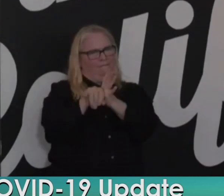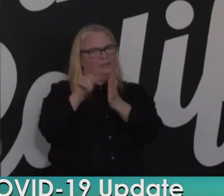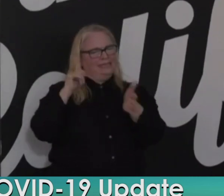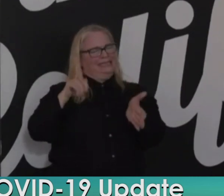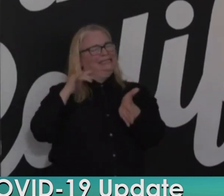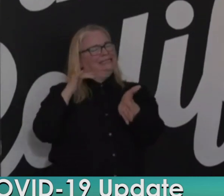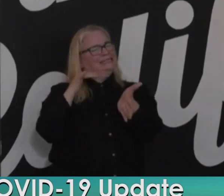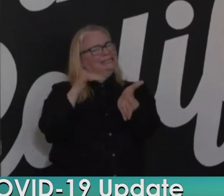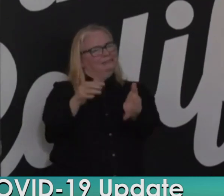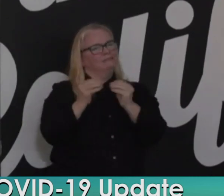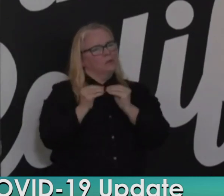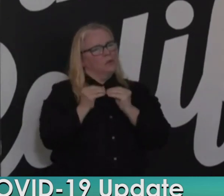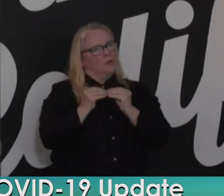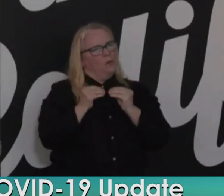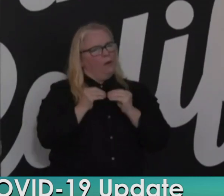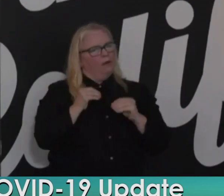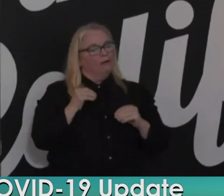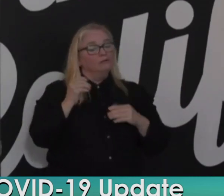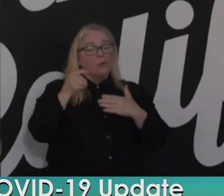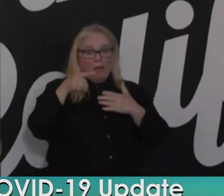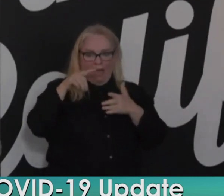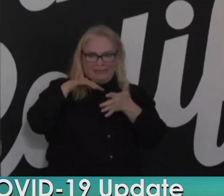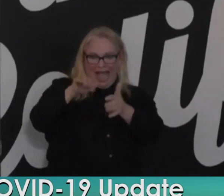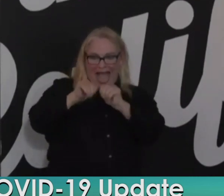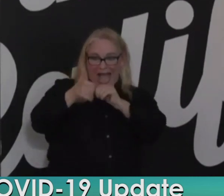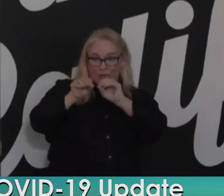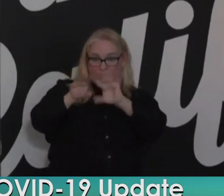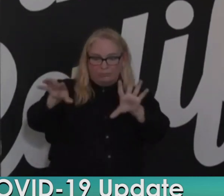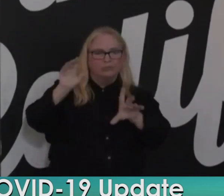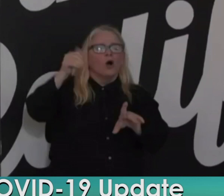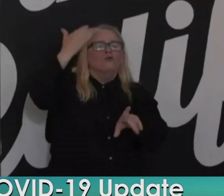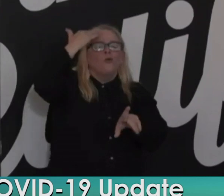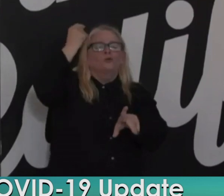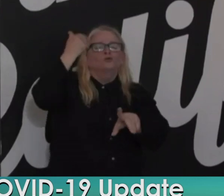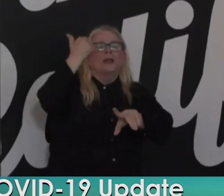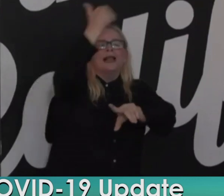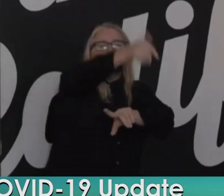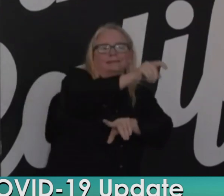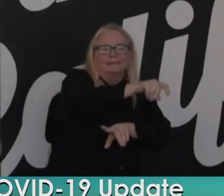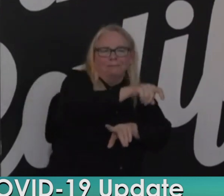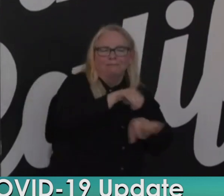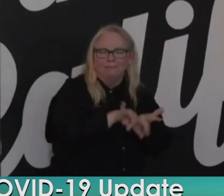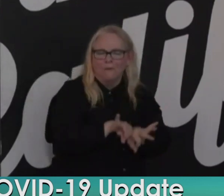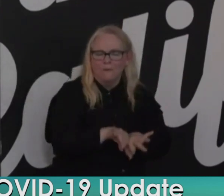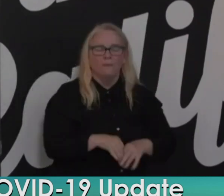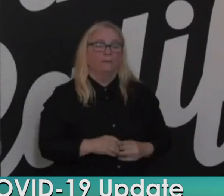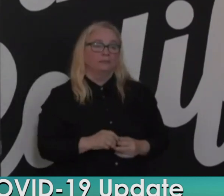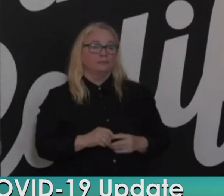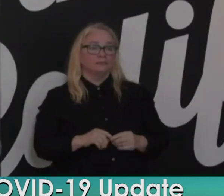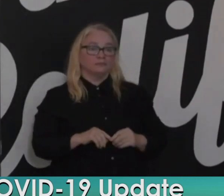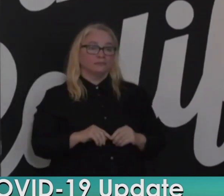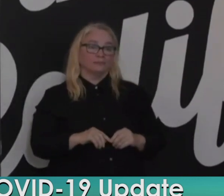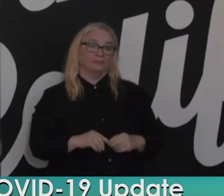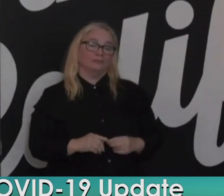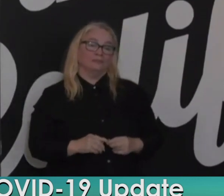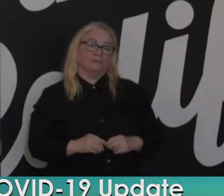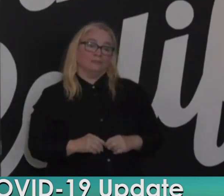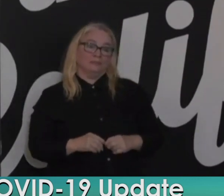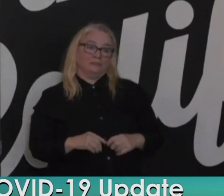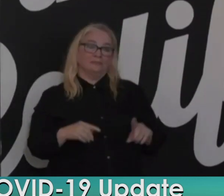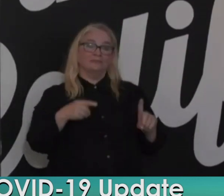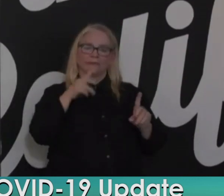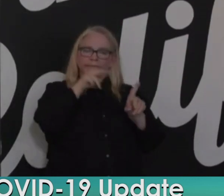this phase into subsequent phases. Remember, deaths, hospitalization, and ICUs are